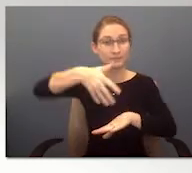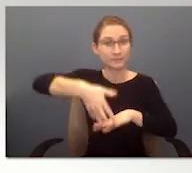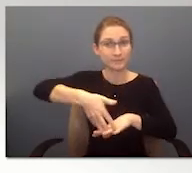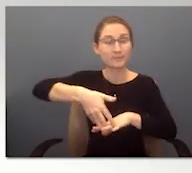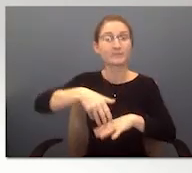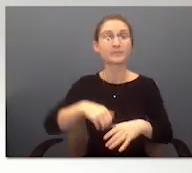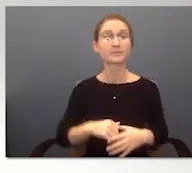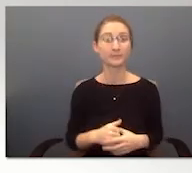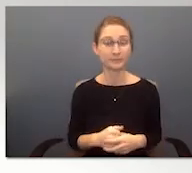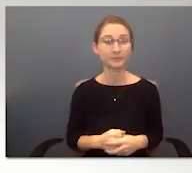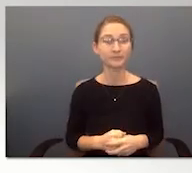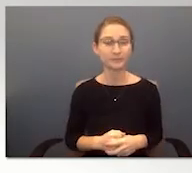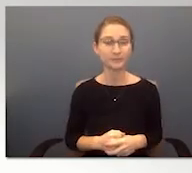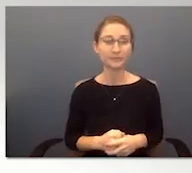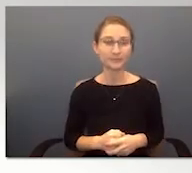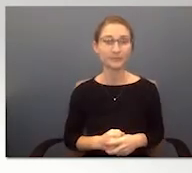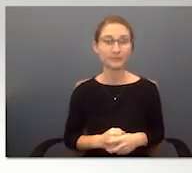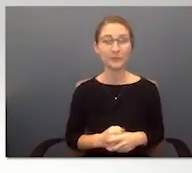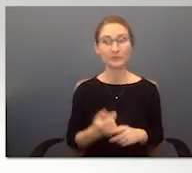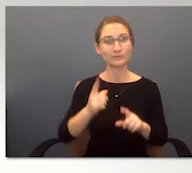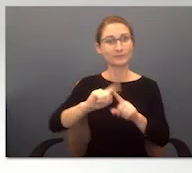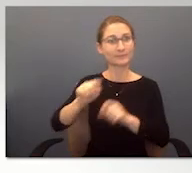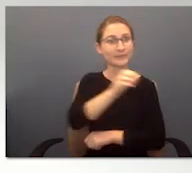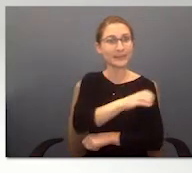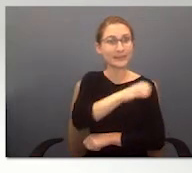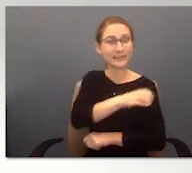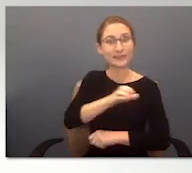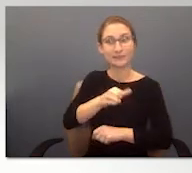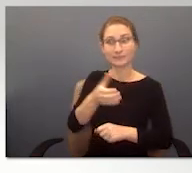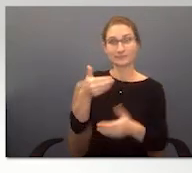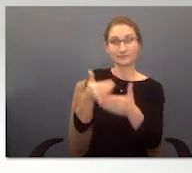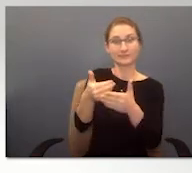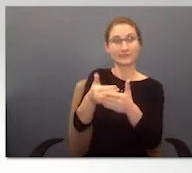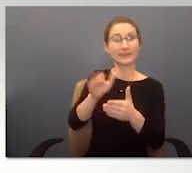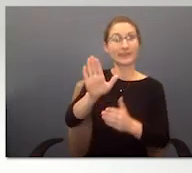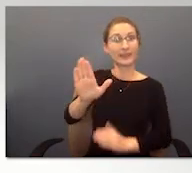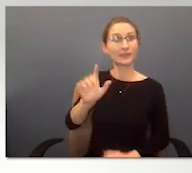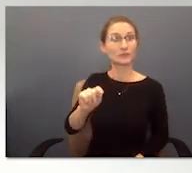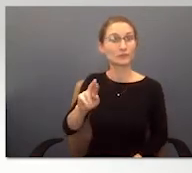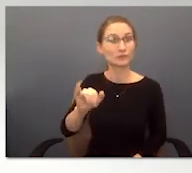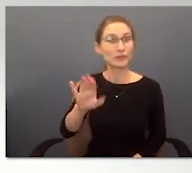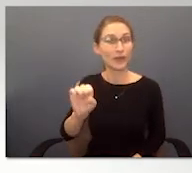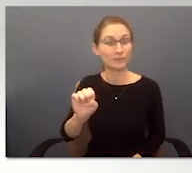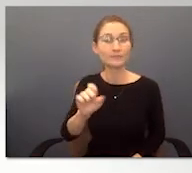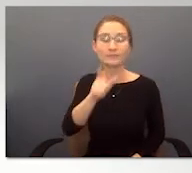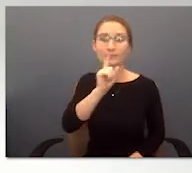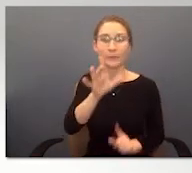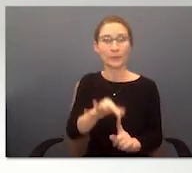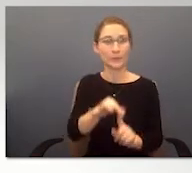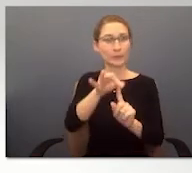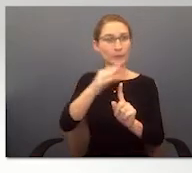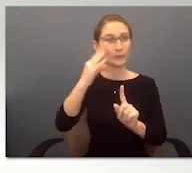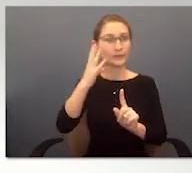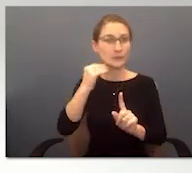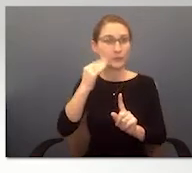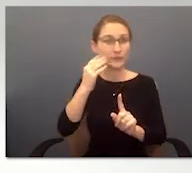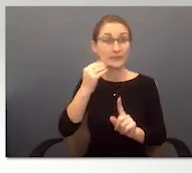Kaibab Paiute tribe reservation. So it was a really remarkable experience. It was there that